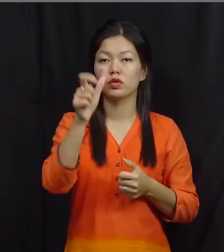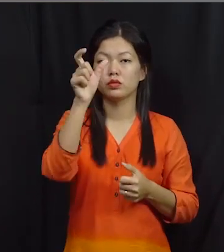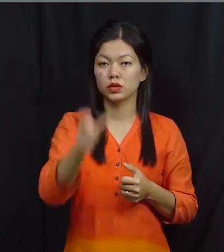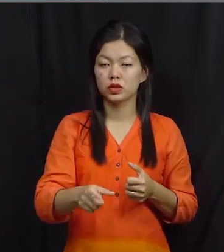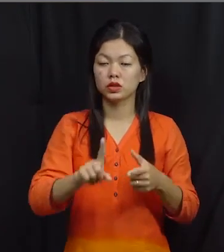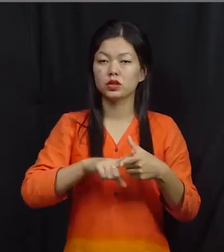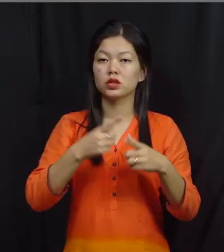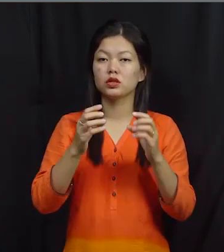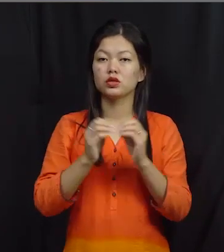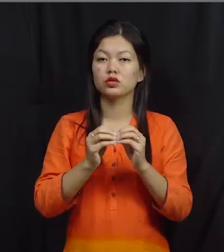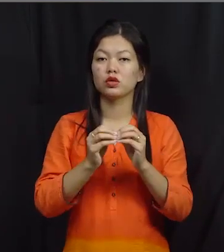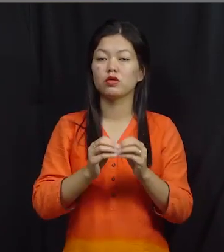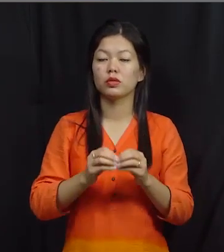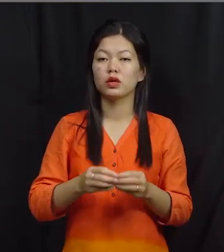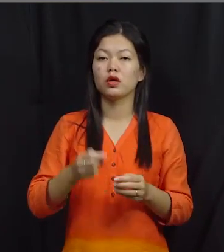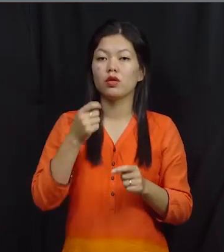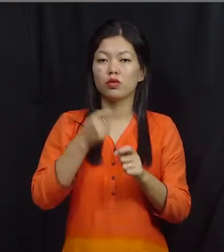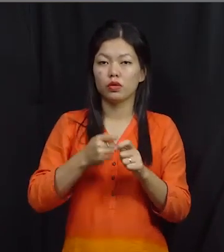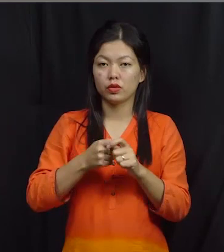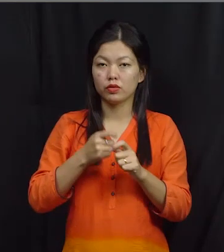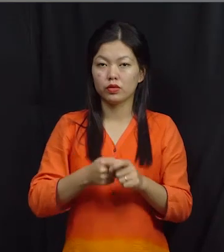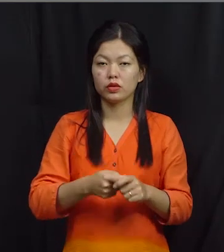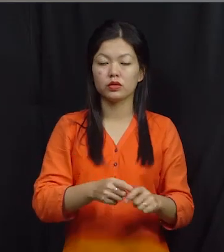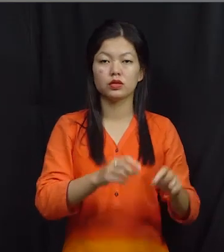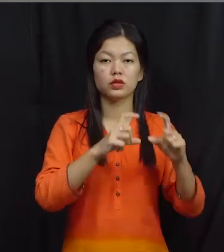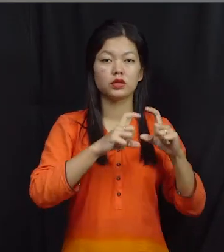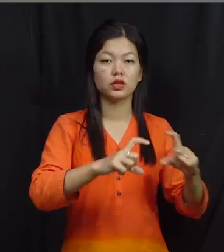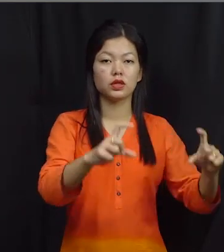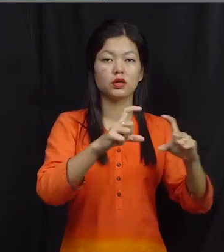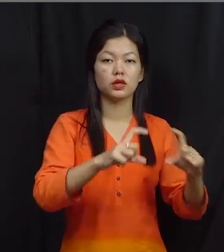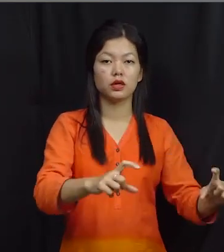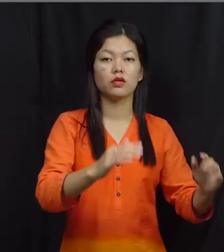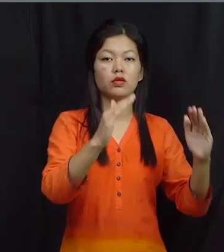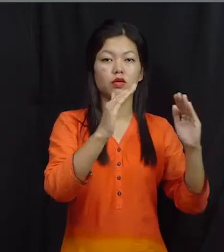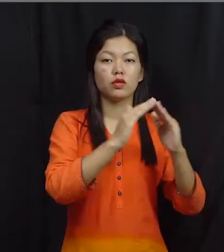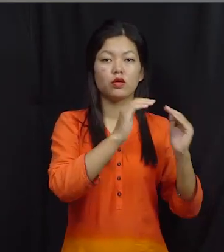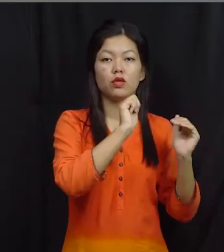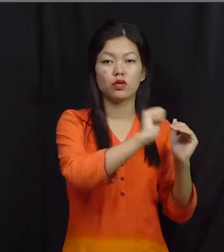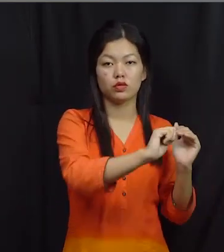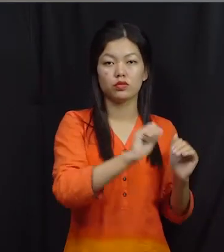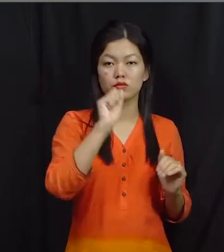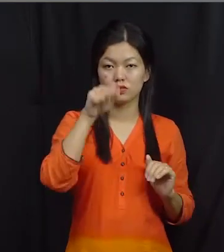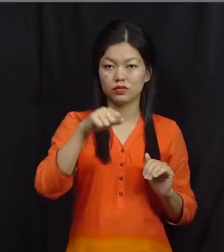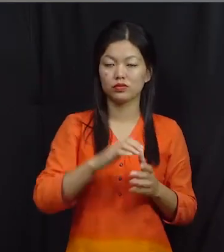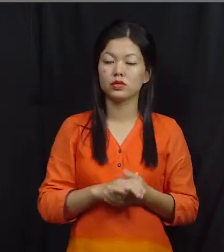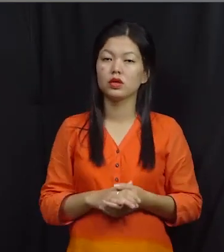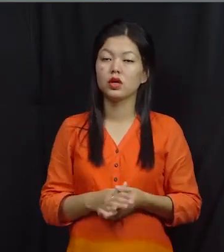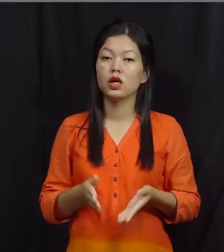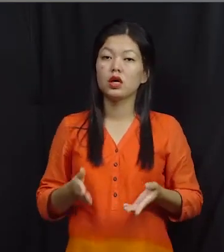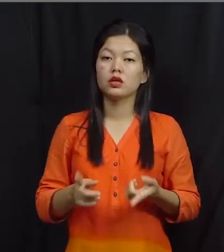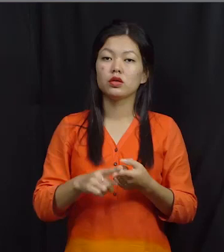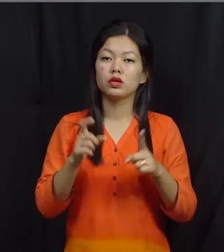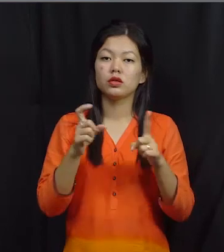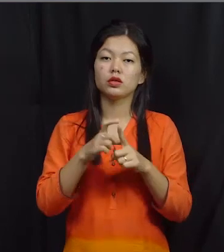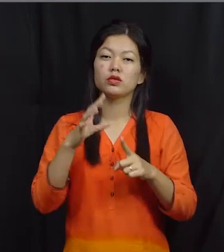So that is how life goes on, right? And then nowadays, in the present times, education has become a part of